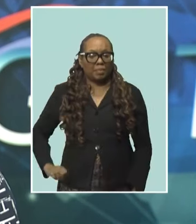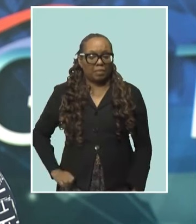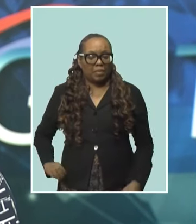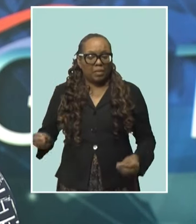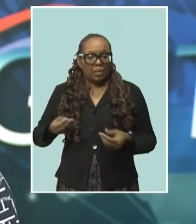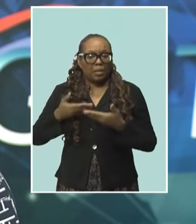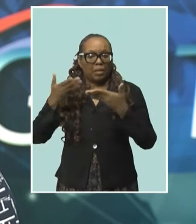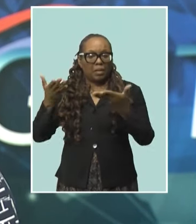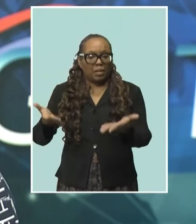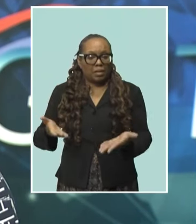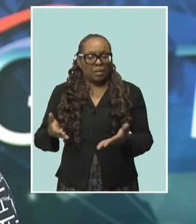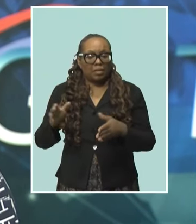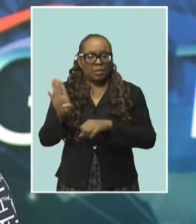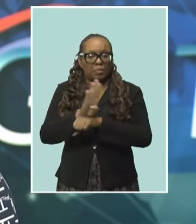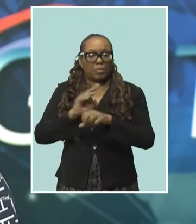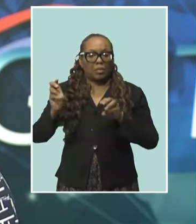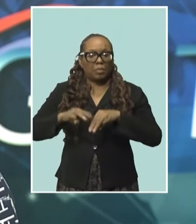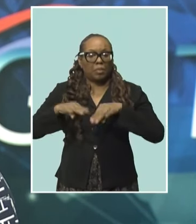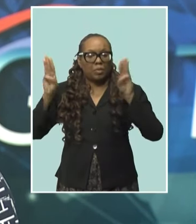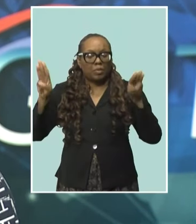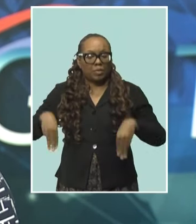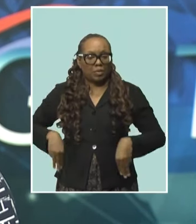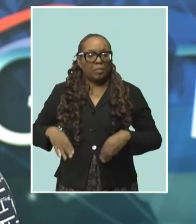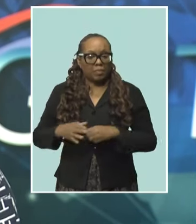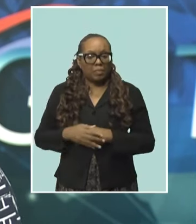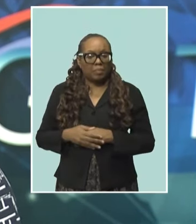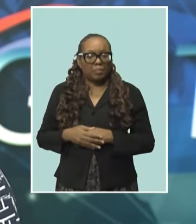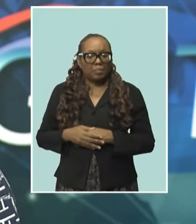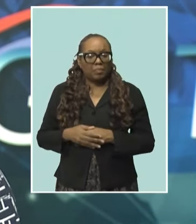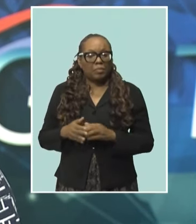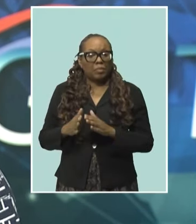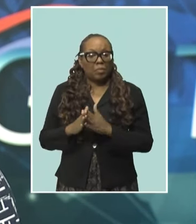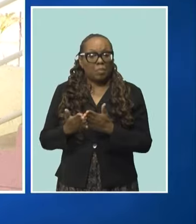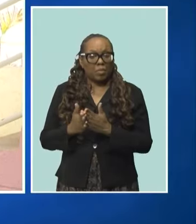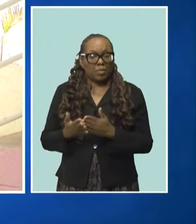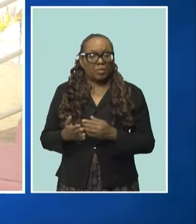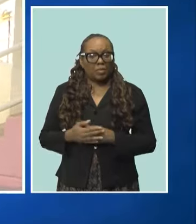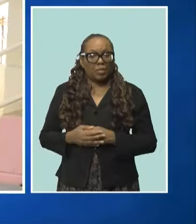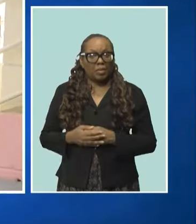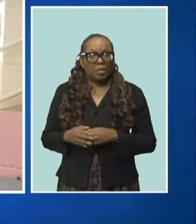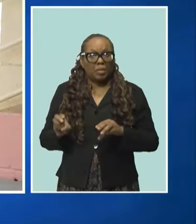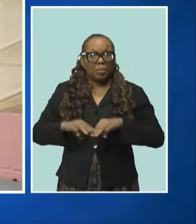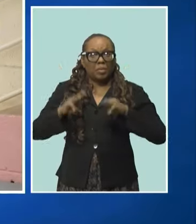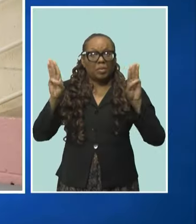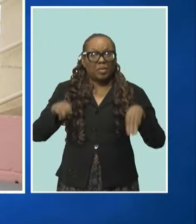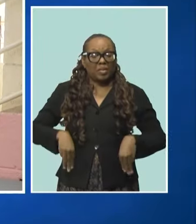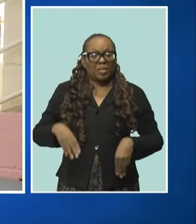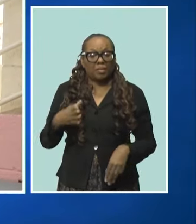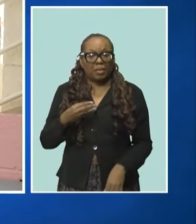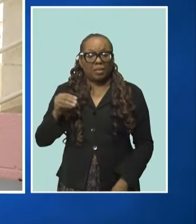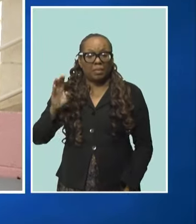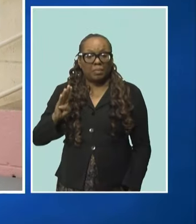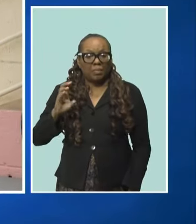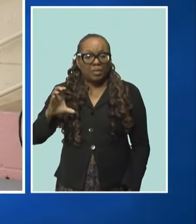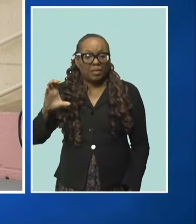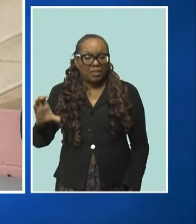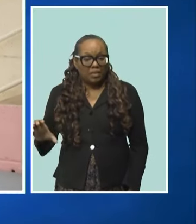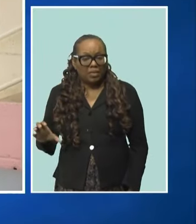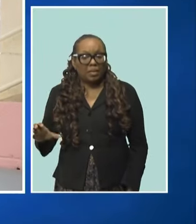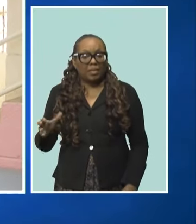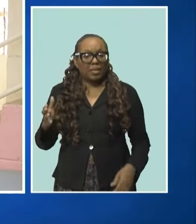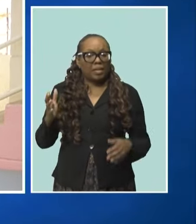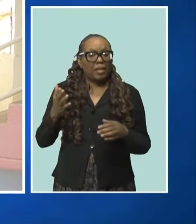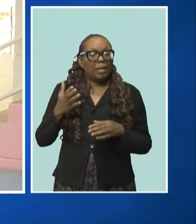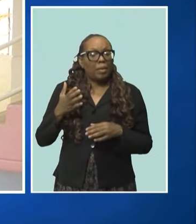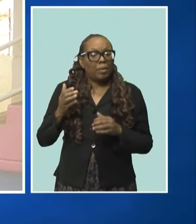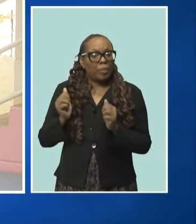Japanese culture to the Barbados Museum and Historical Society. The museum now joins the Barbados Community College and the Sydney Martin Library